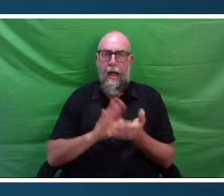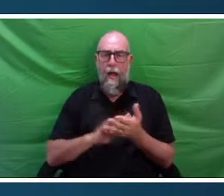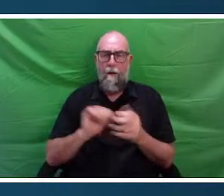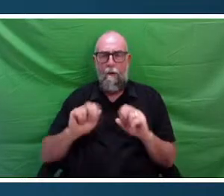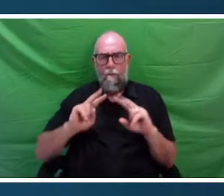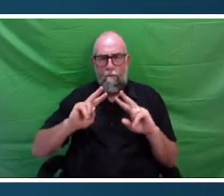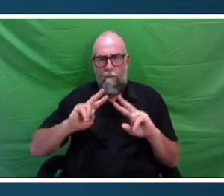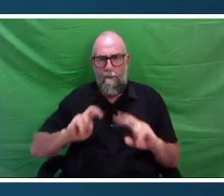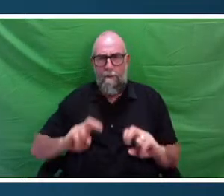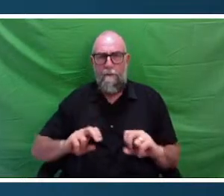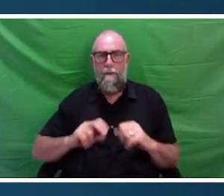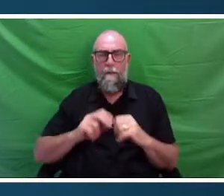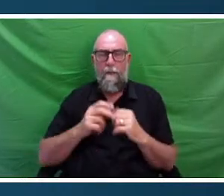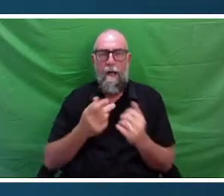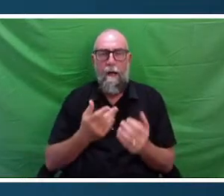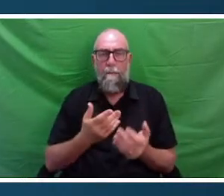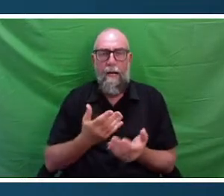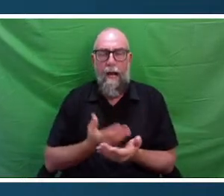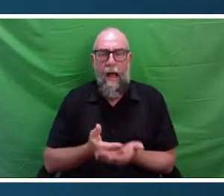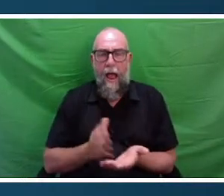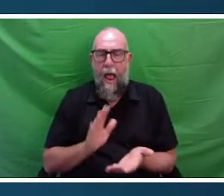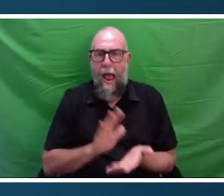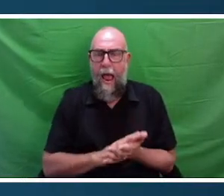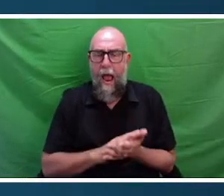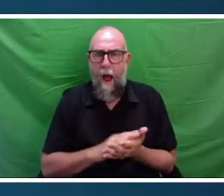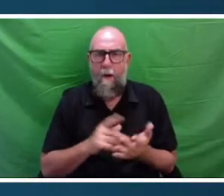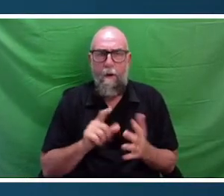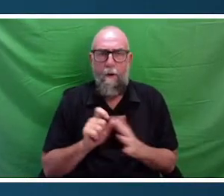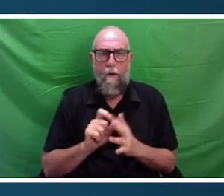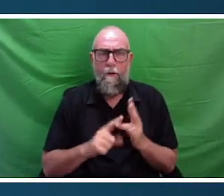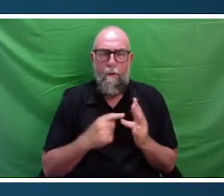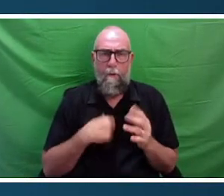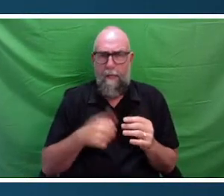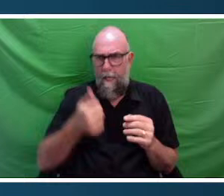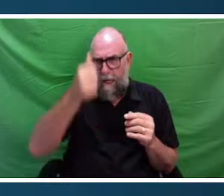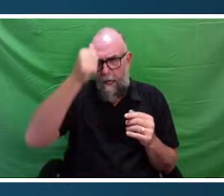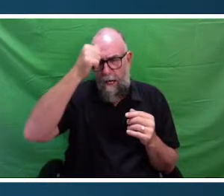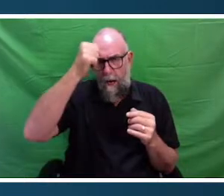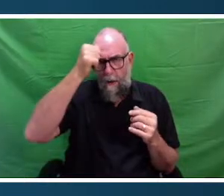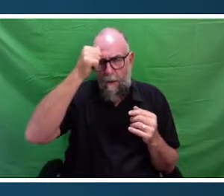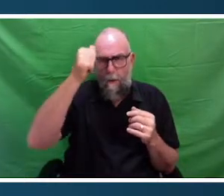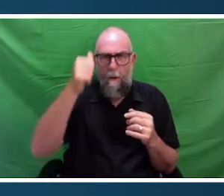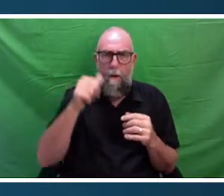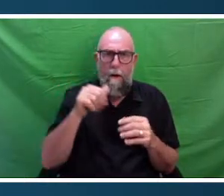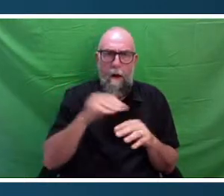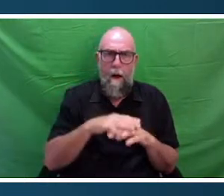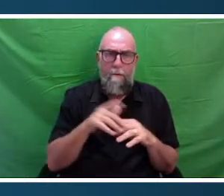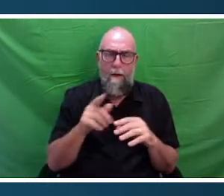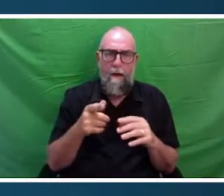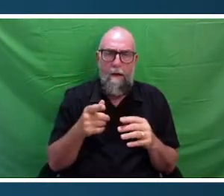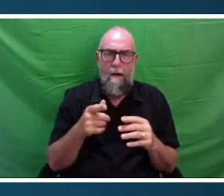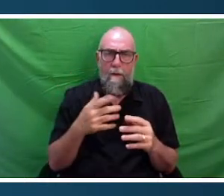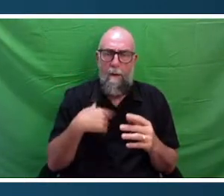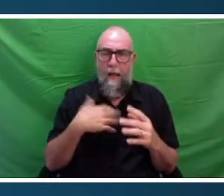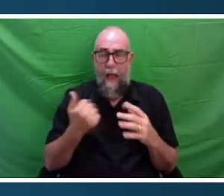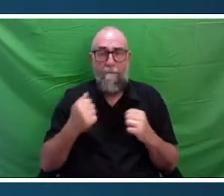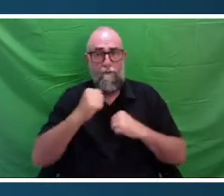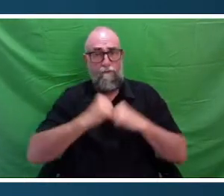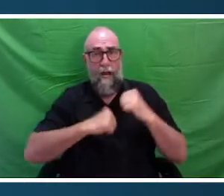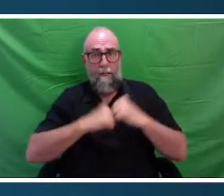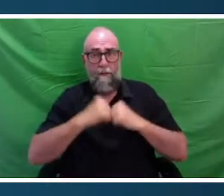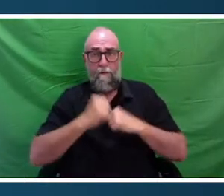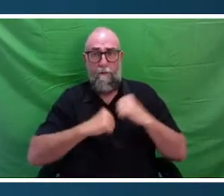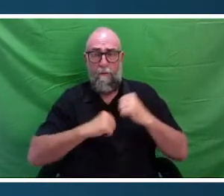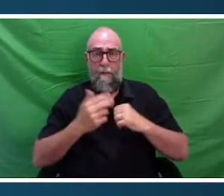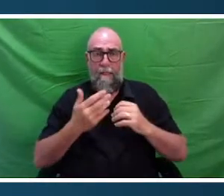not throwing the baby out with the bathwater when, you know, there are some very serious sort of kind of structural issues with seasonal